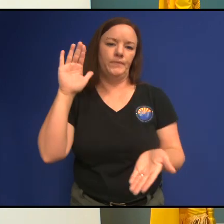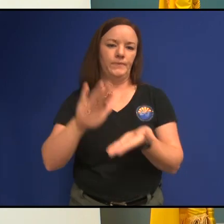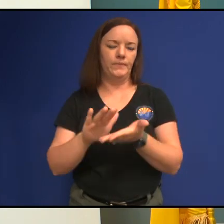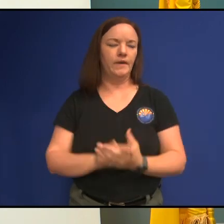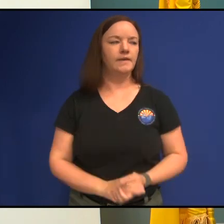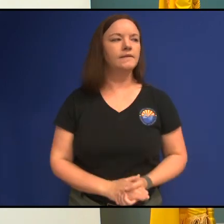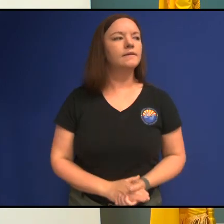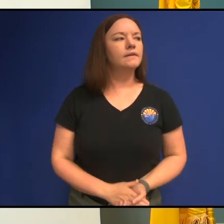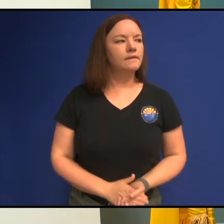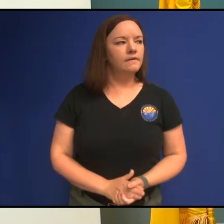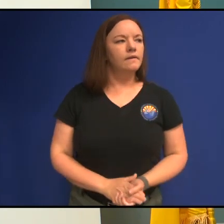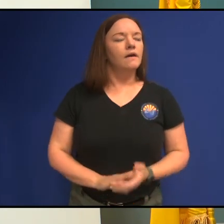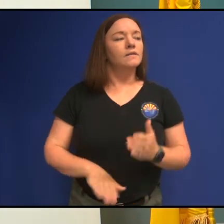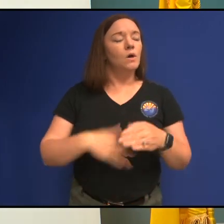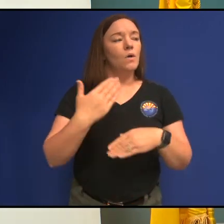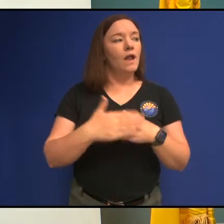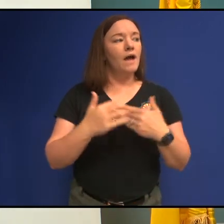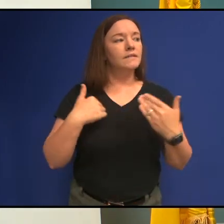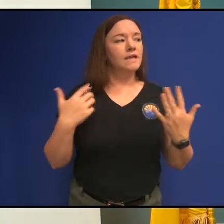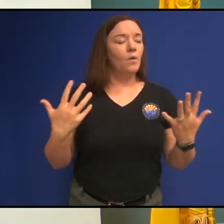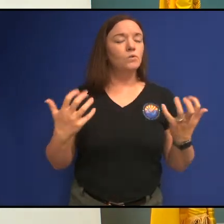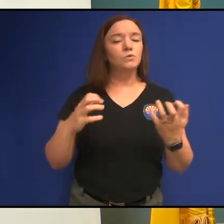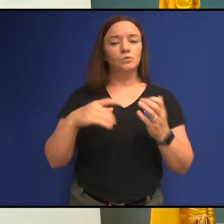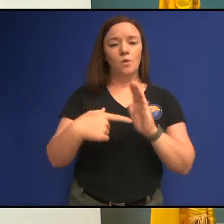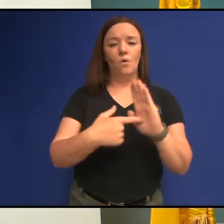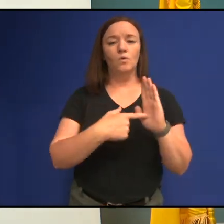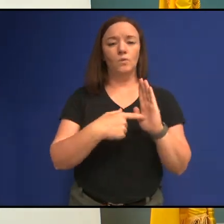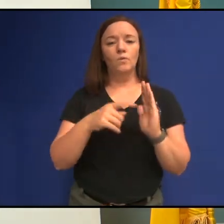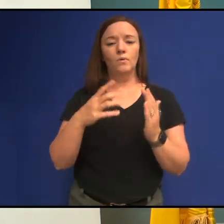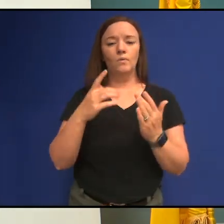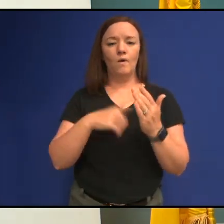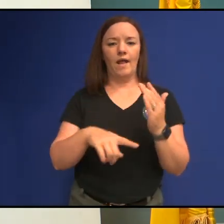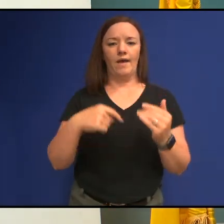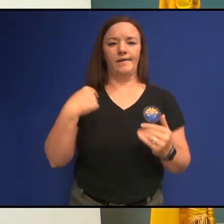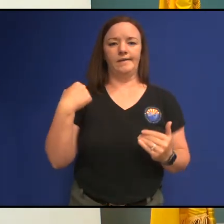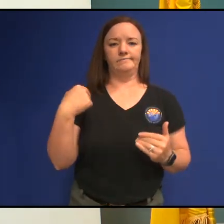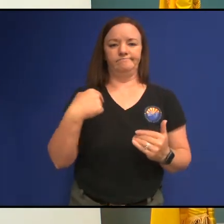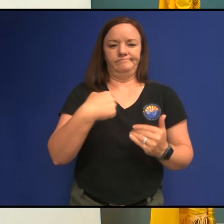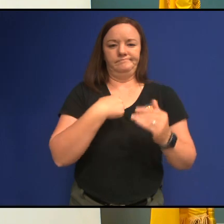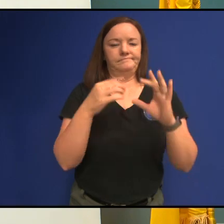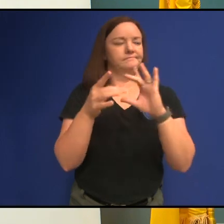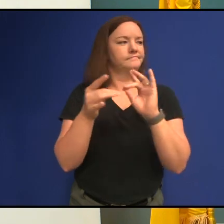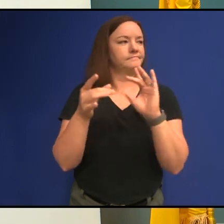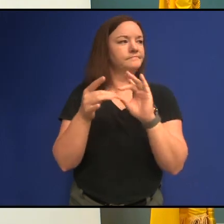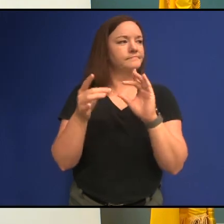just want to show you here next what I was talking about. And you can see as this